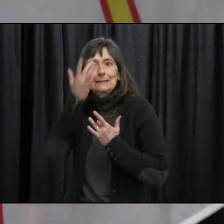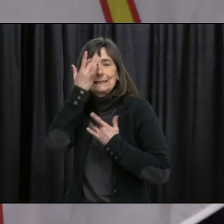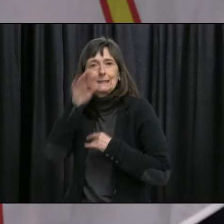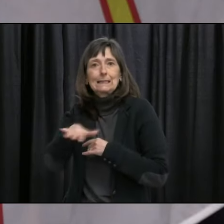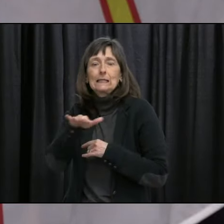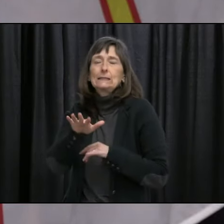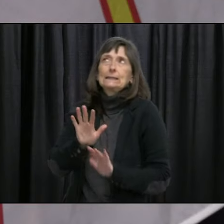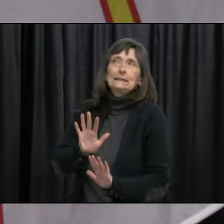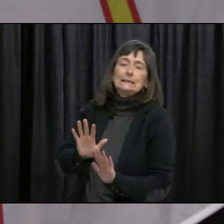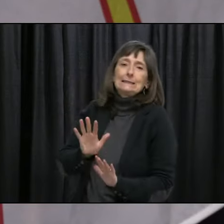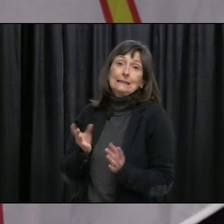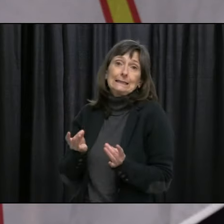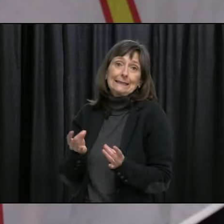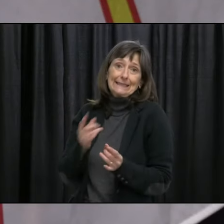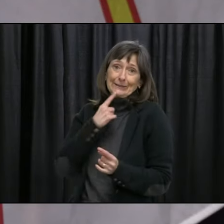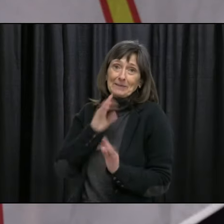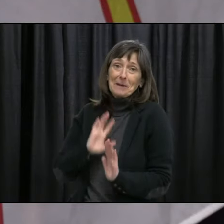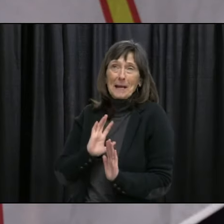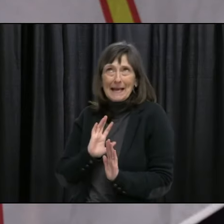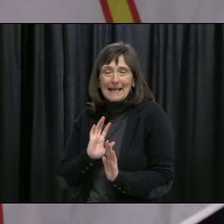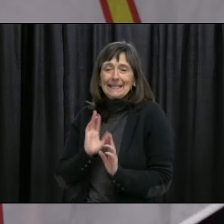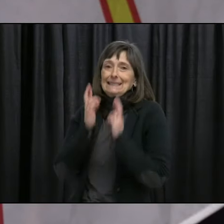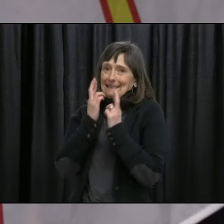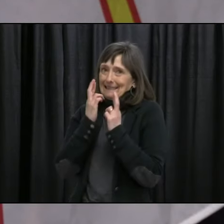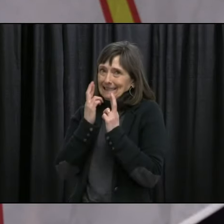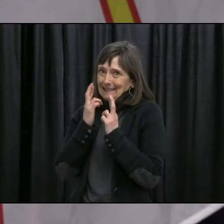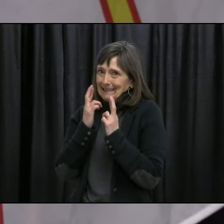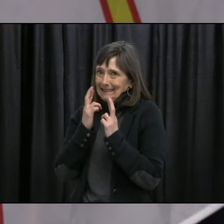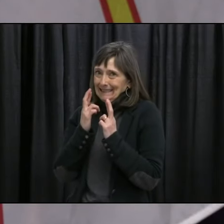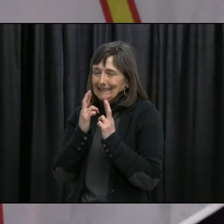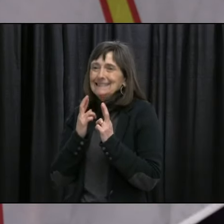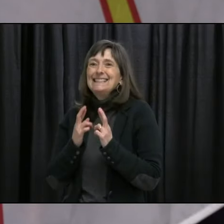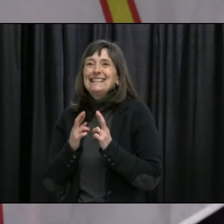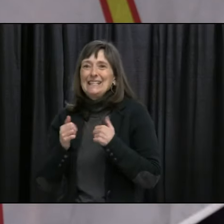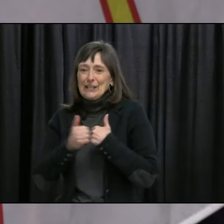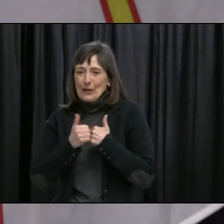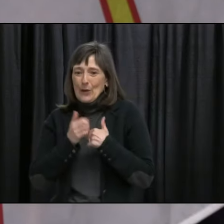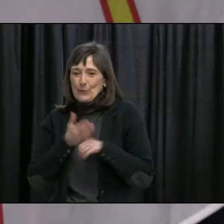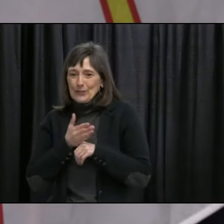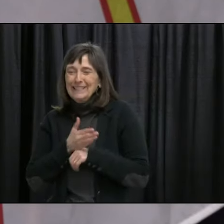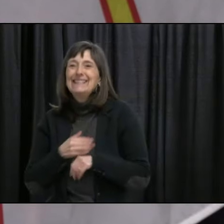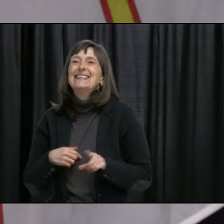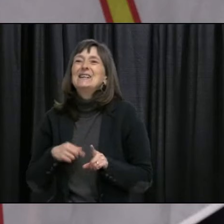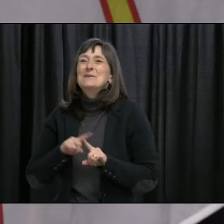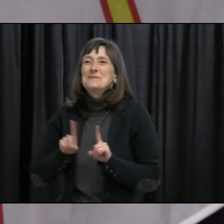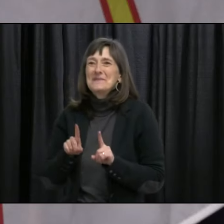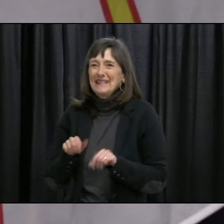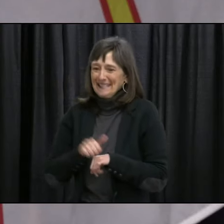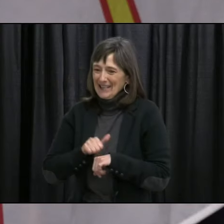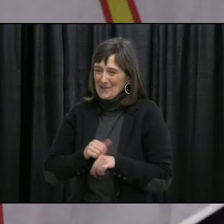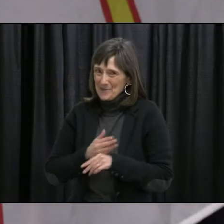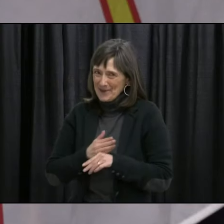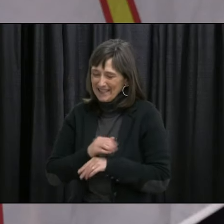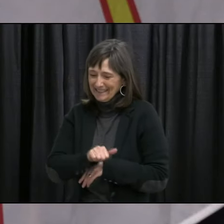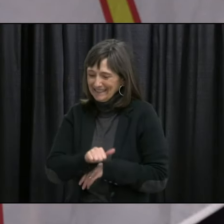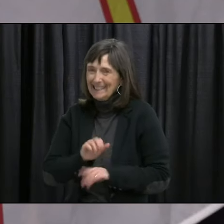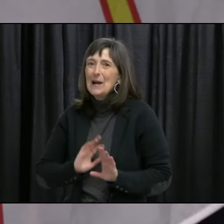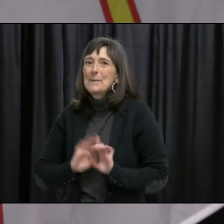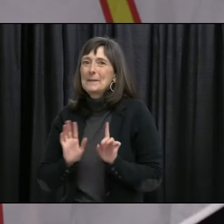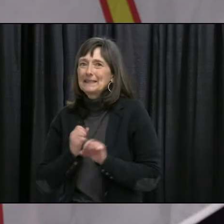that, but it's a lot of the deaths that we're seeing, as the minister said recently, just a minute